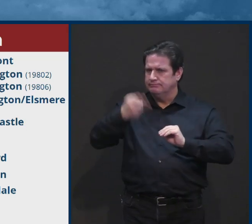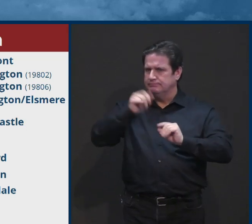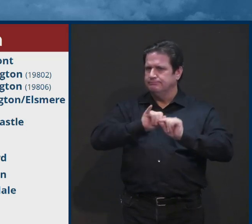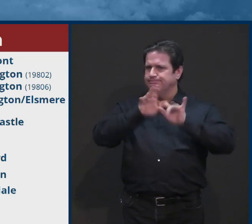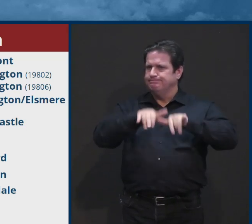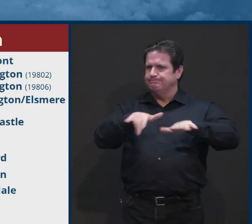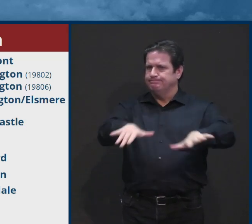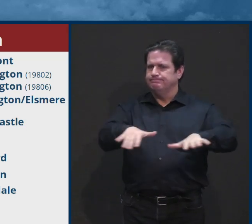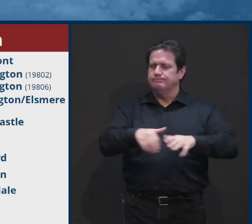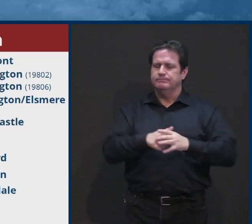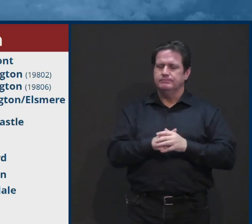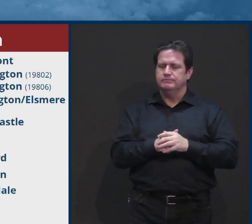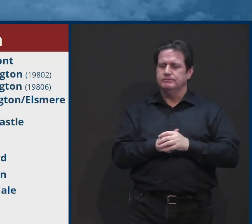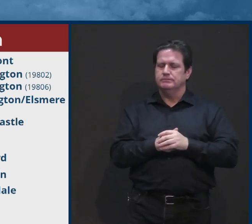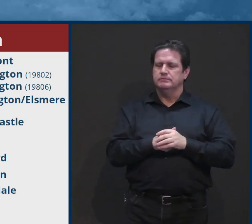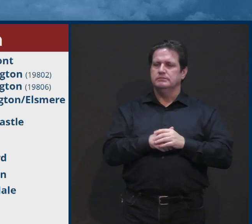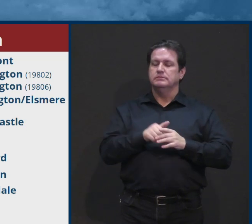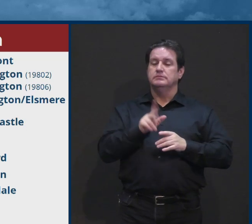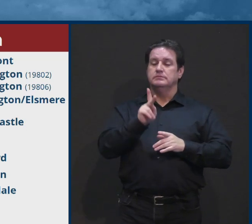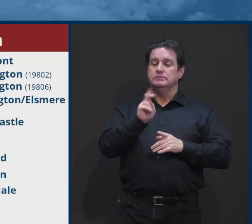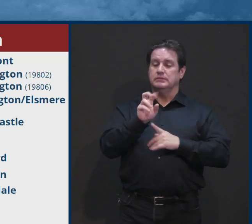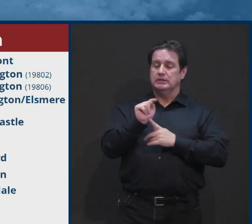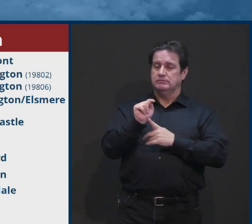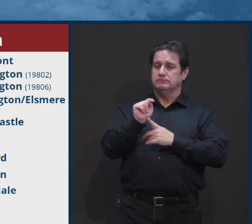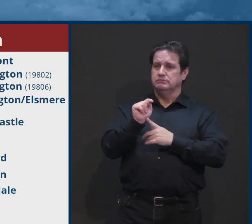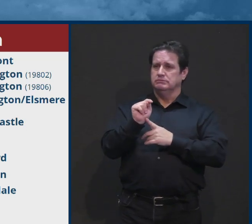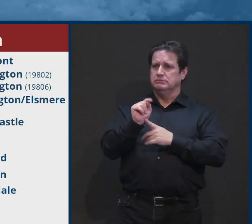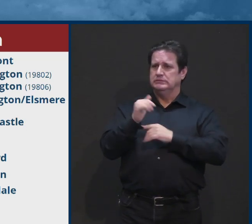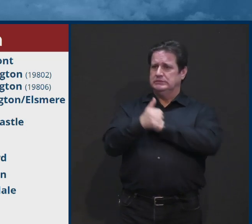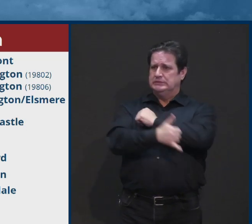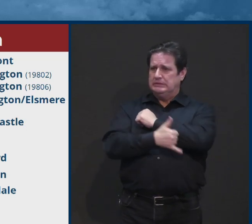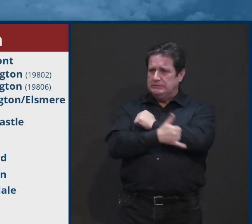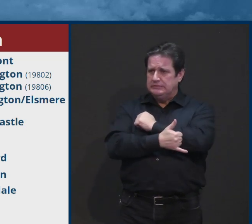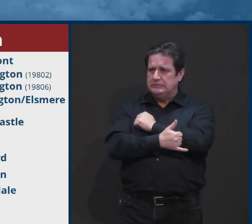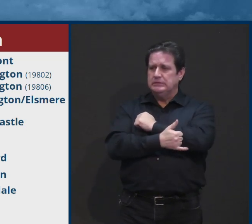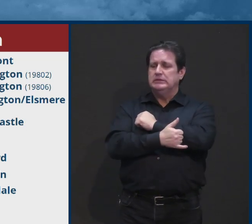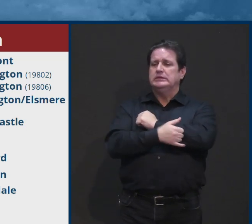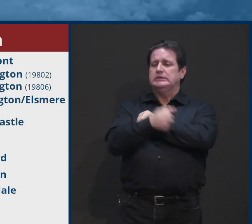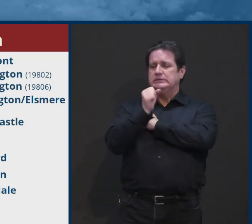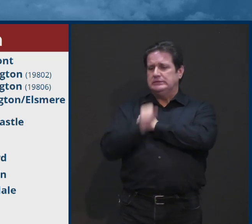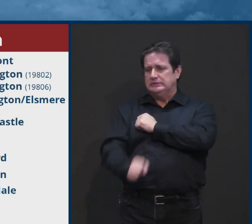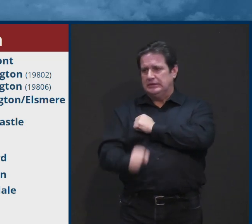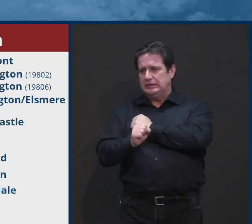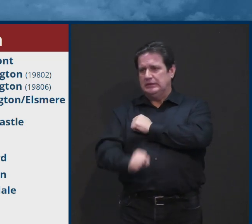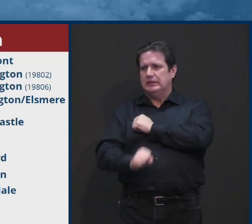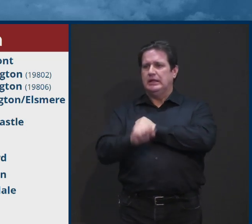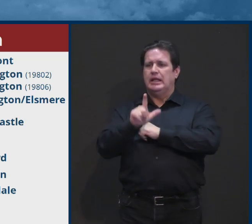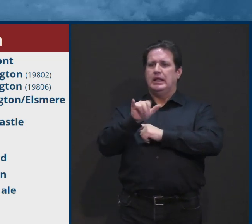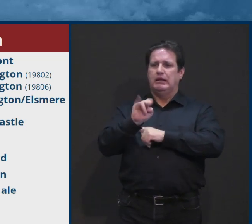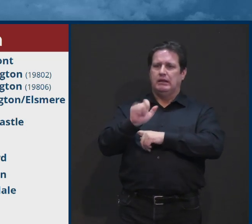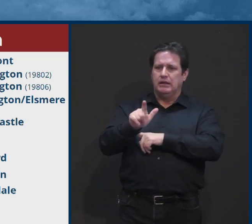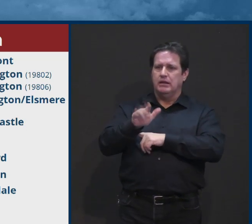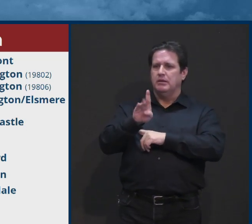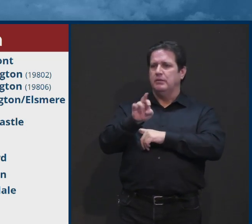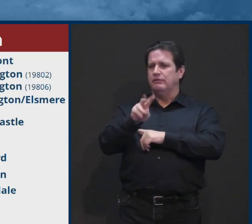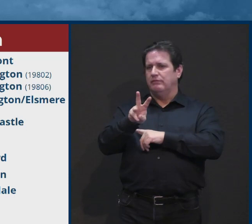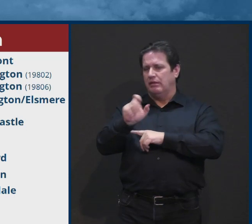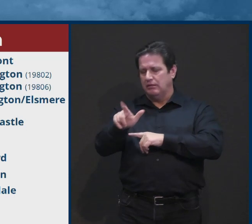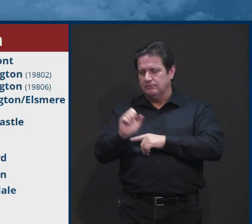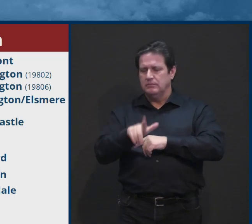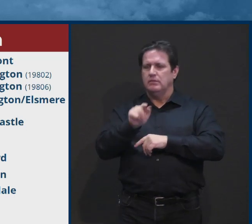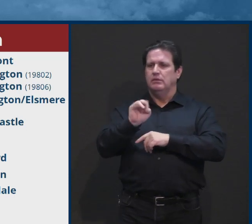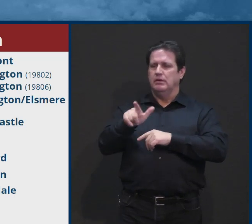spread. Also in Kent County, we have Hartley, and then downstate, Milford, Lincoln, Ellendale, Bridgeville, Laurel,